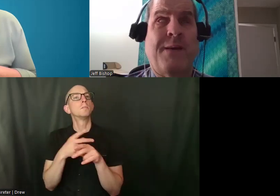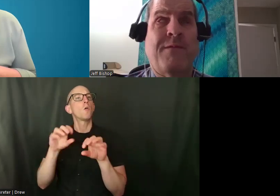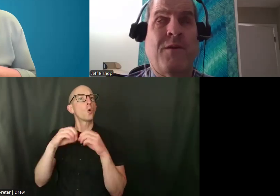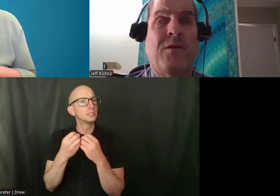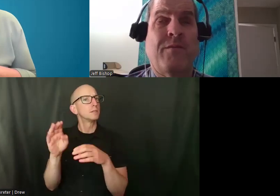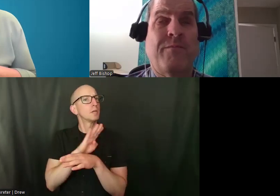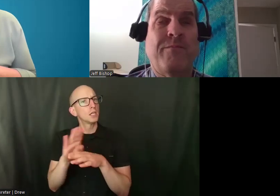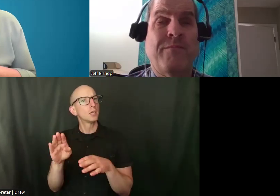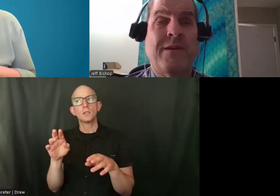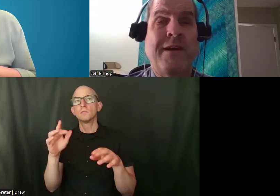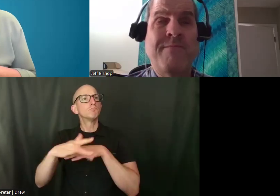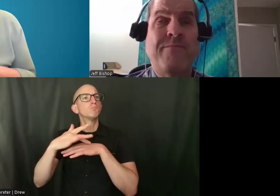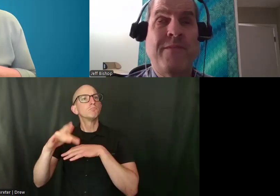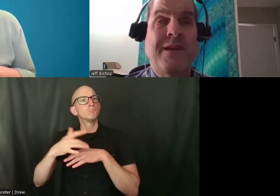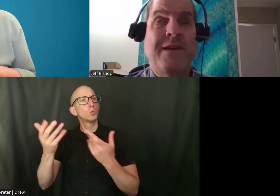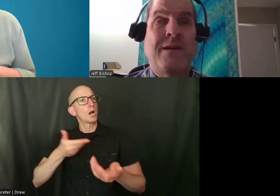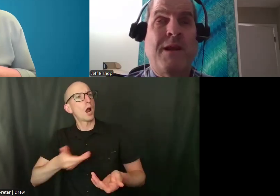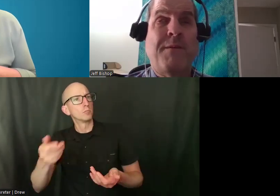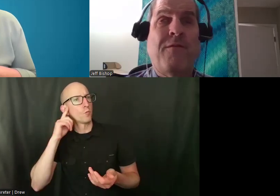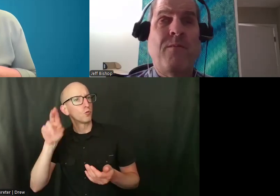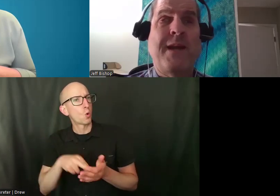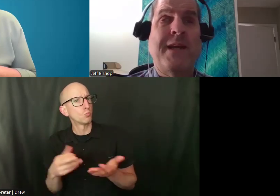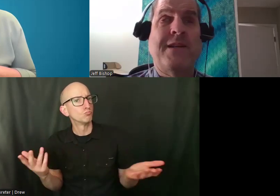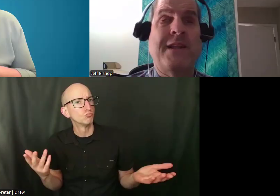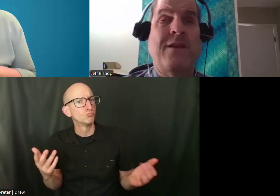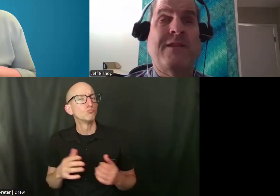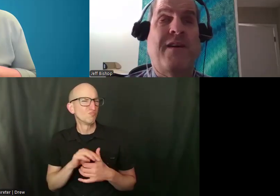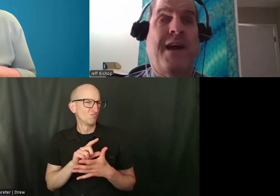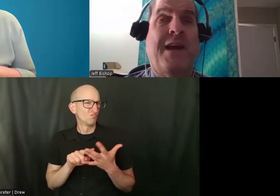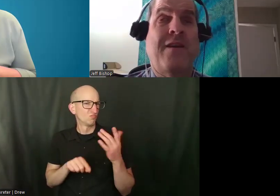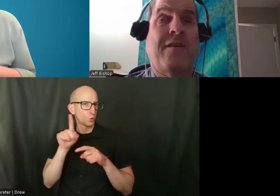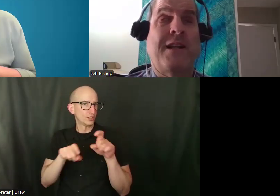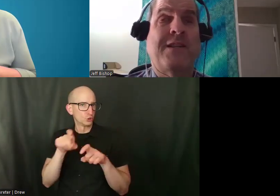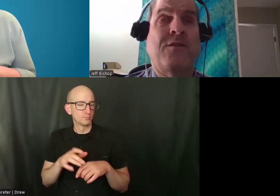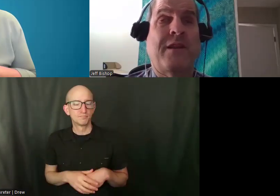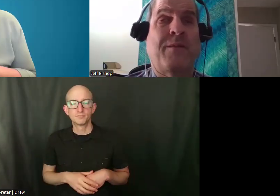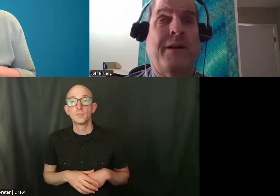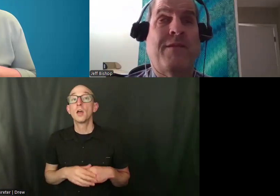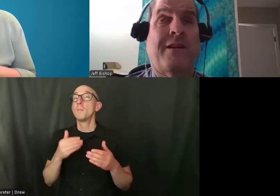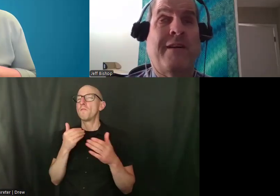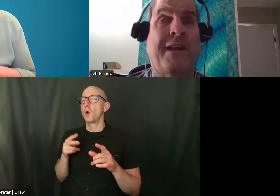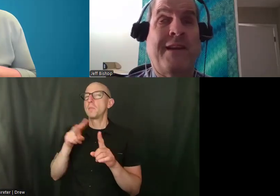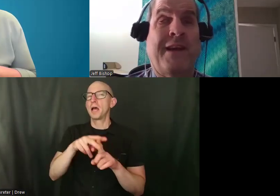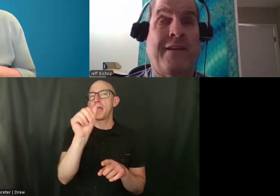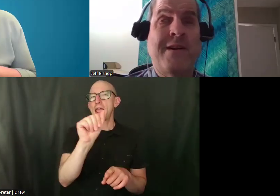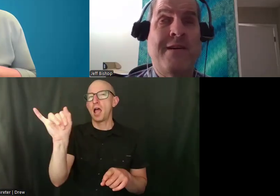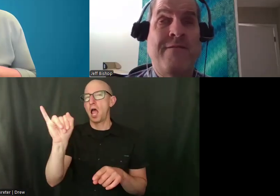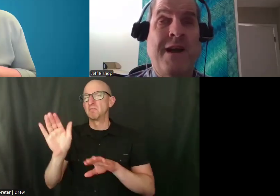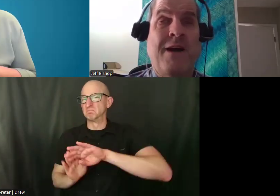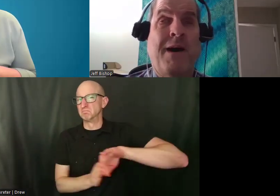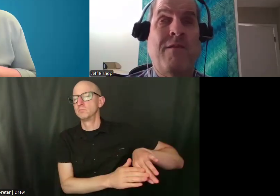this type of a role? Okay. Now, before we get into the use of AI here, let's do a little bit of learning